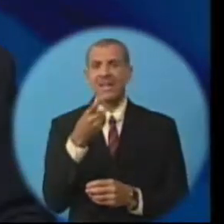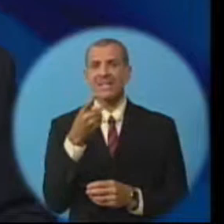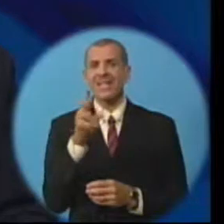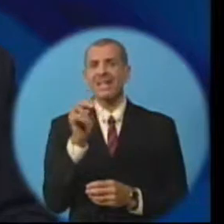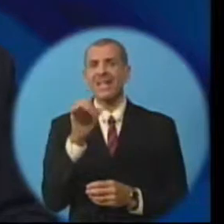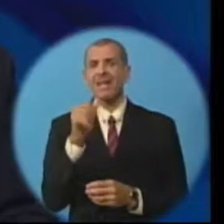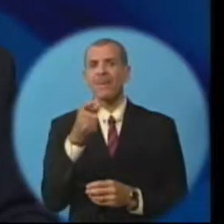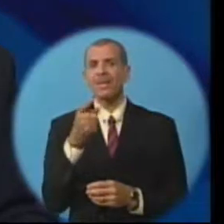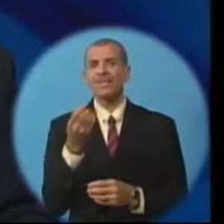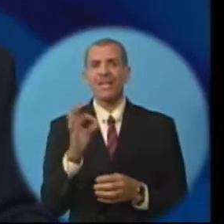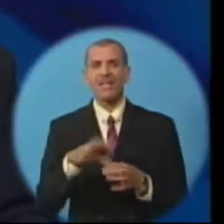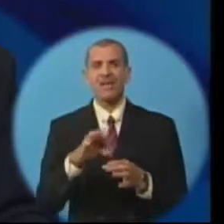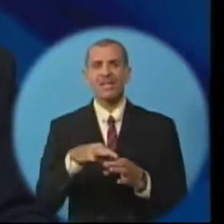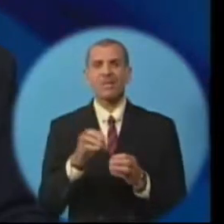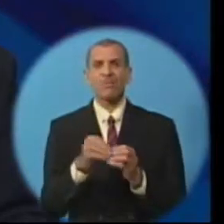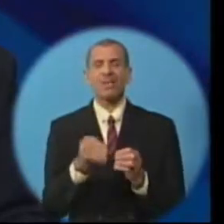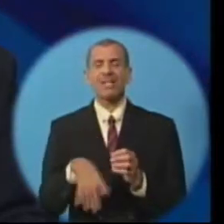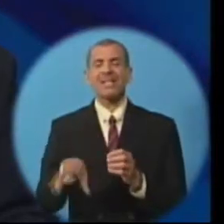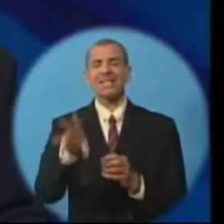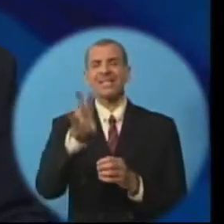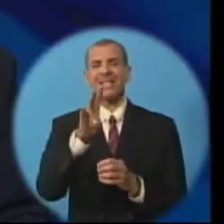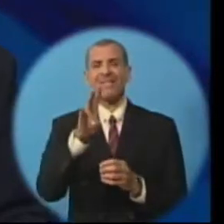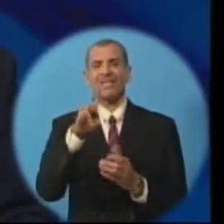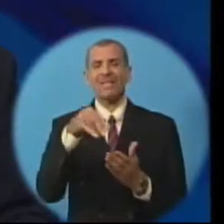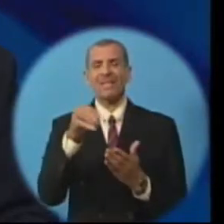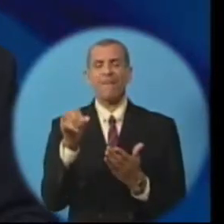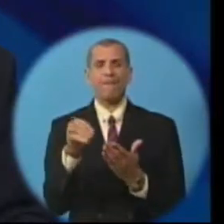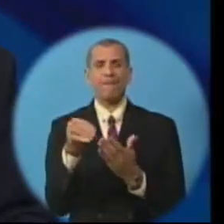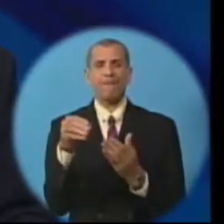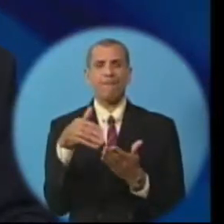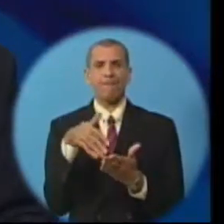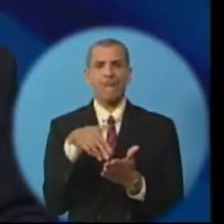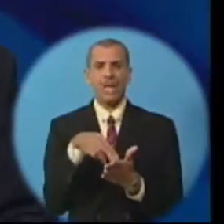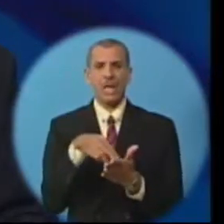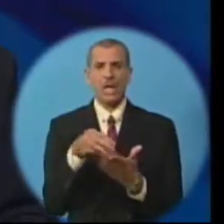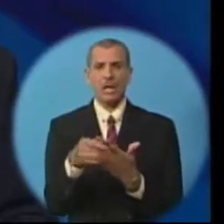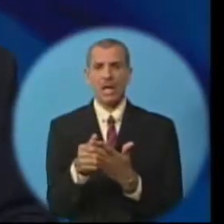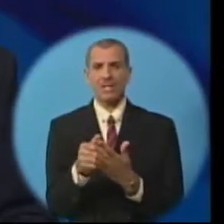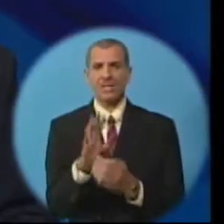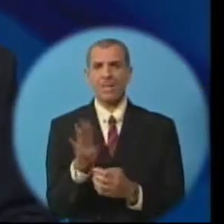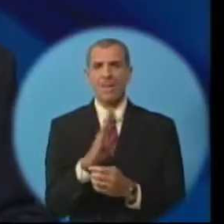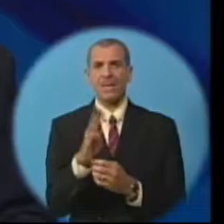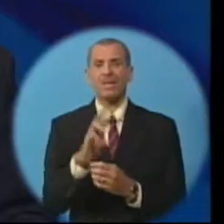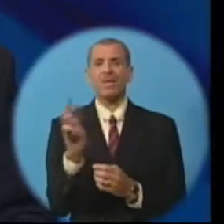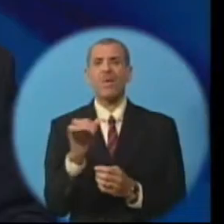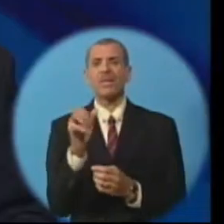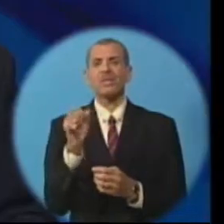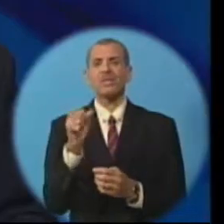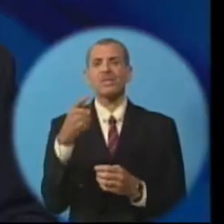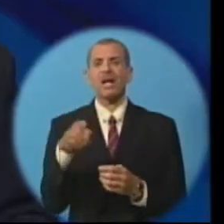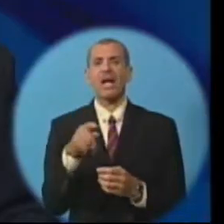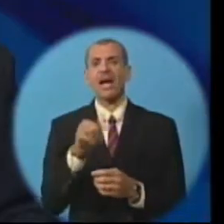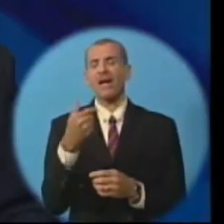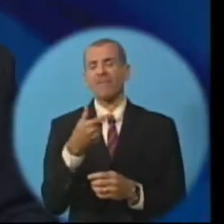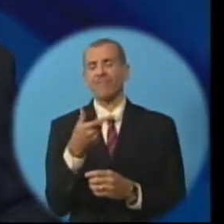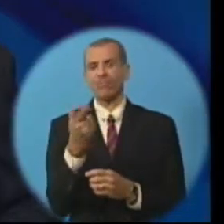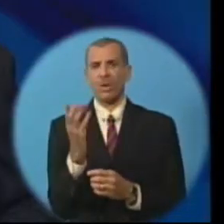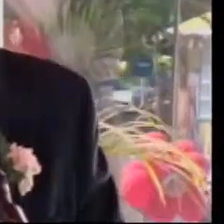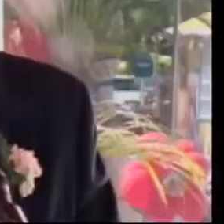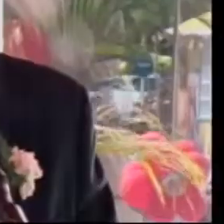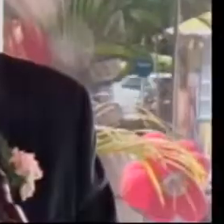presently investing more than $70 million into Barbados' economy, including the Warren's Superstore and other projects.